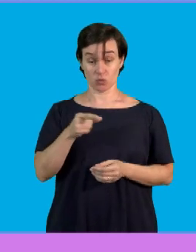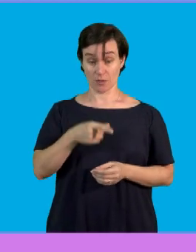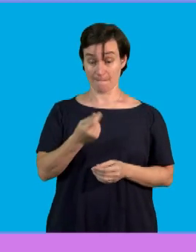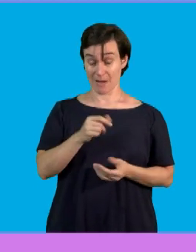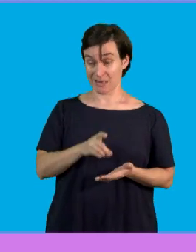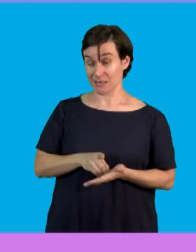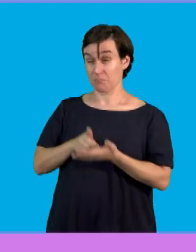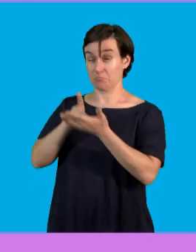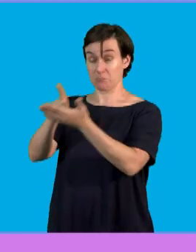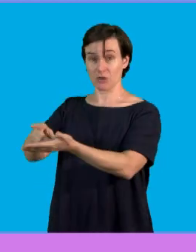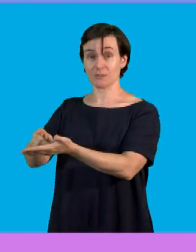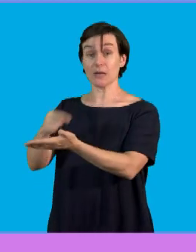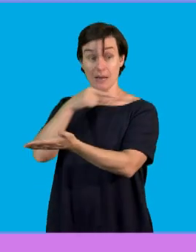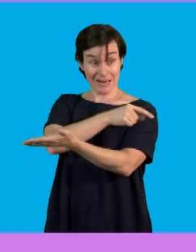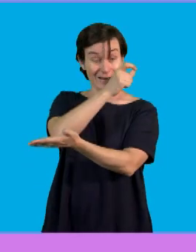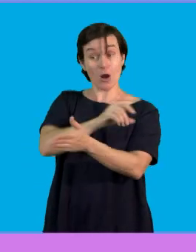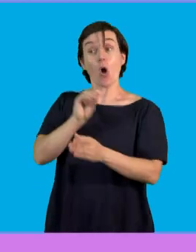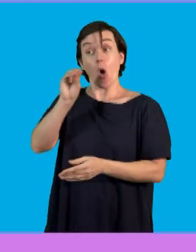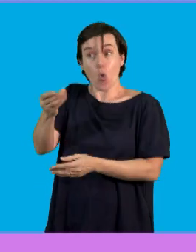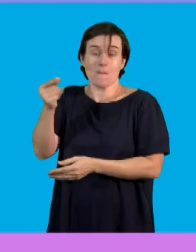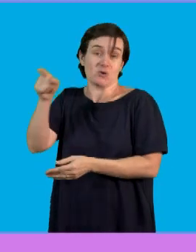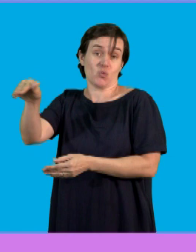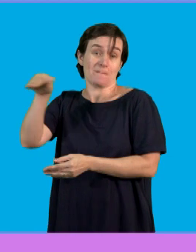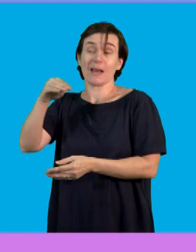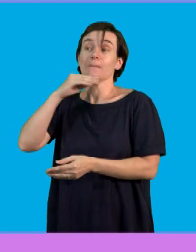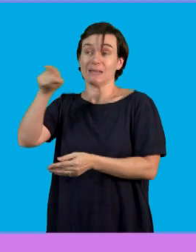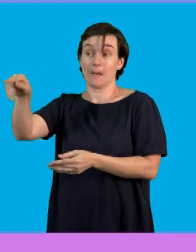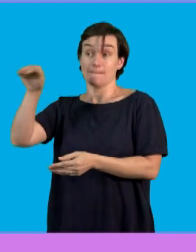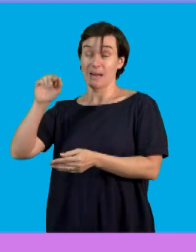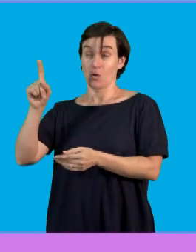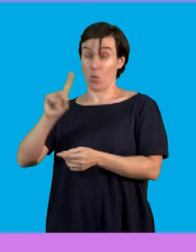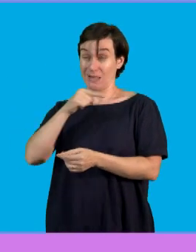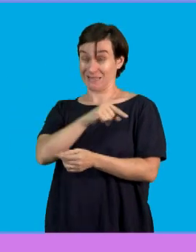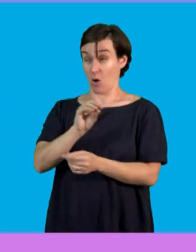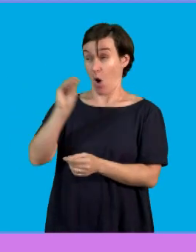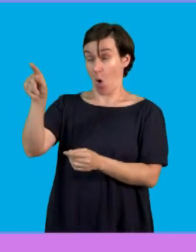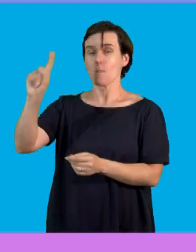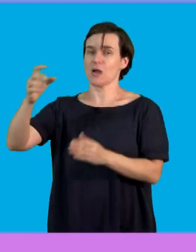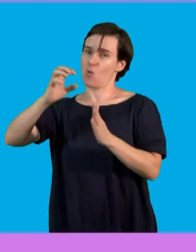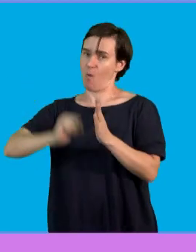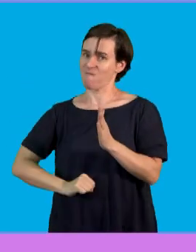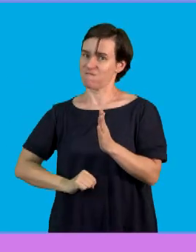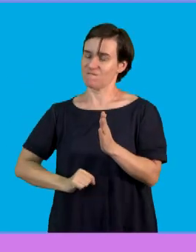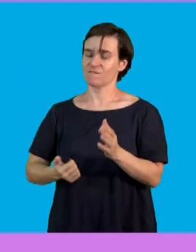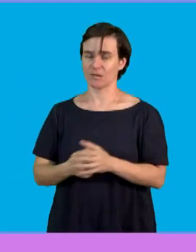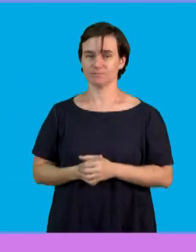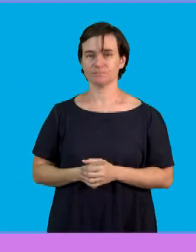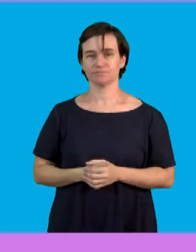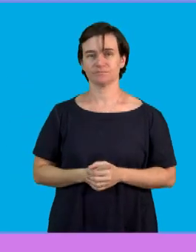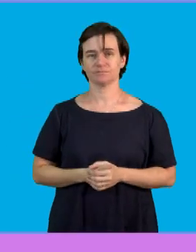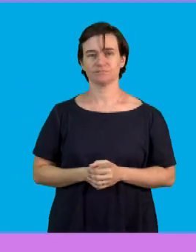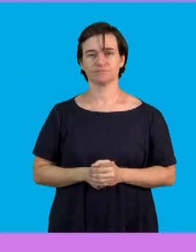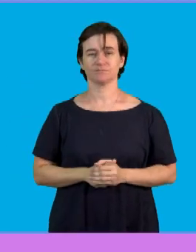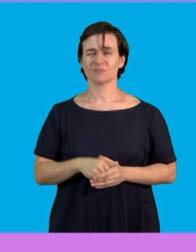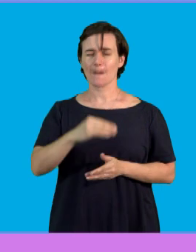automatically took out their money, of which it was owned by this person. So now to find that amount, we are